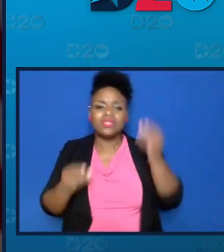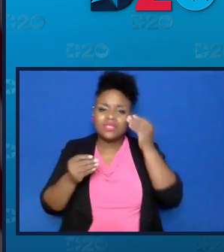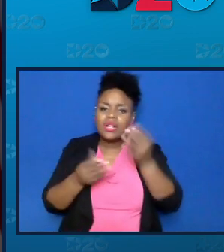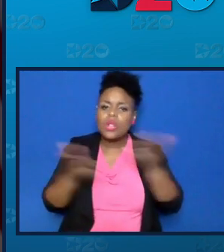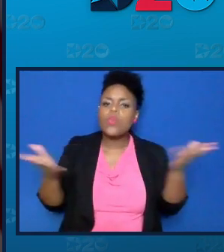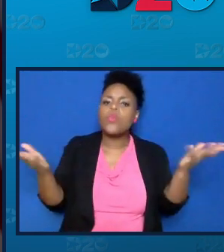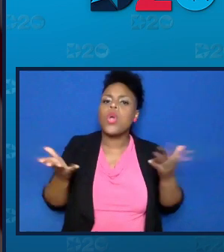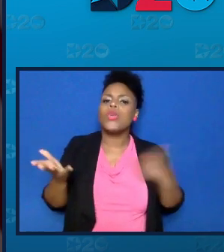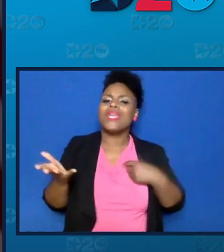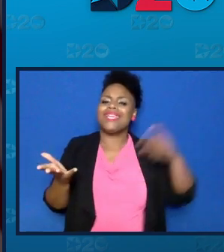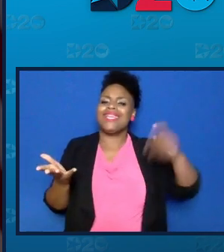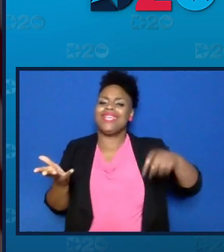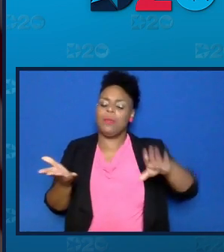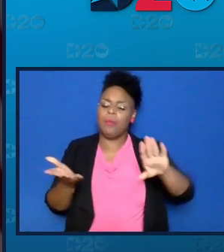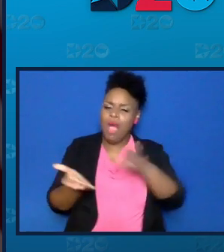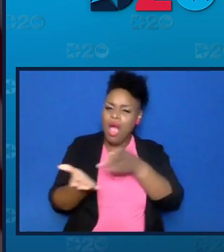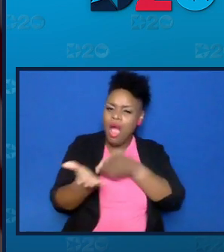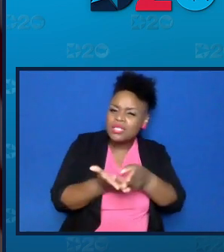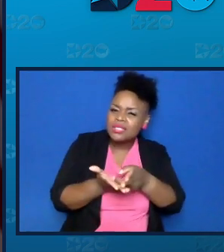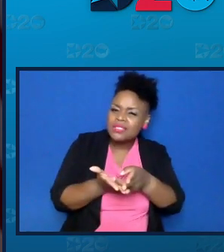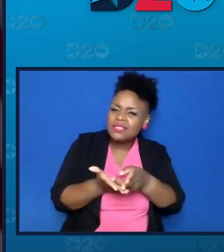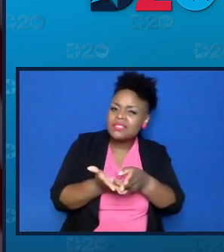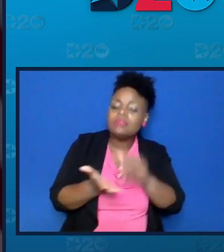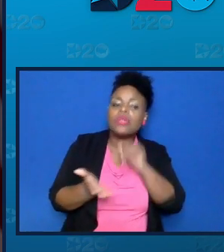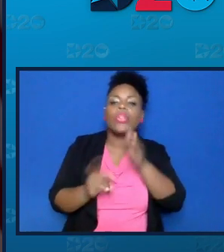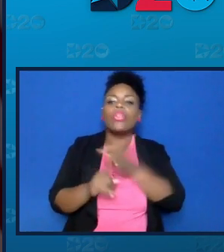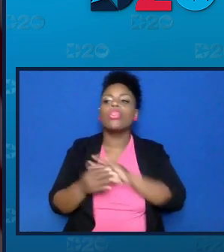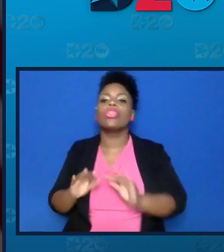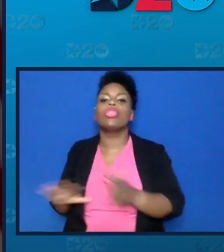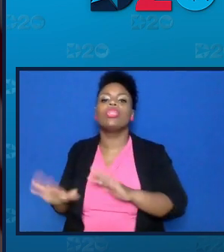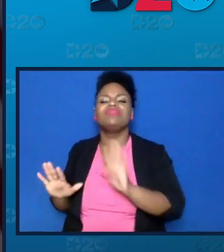unvarnished truth. They can handle it.